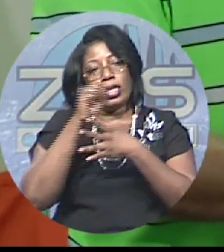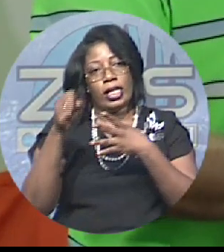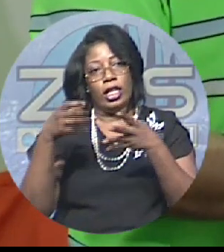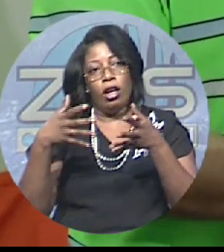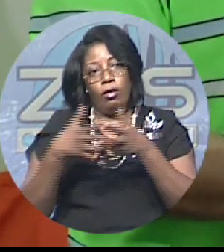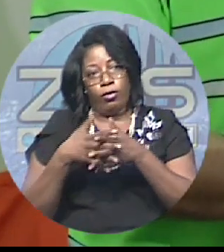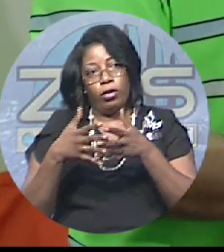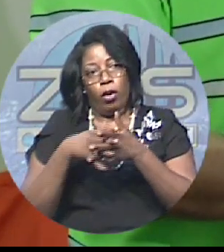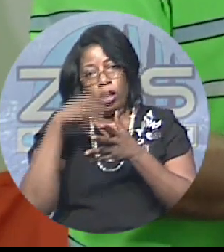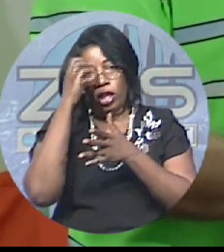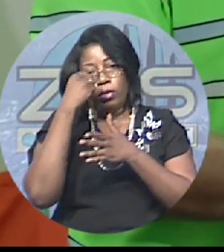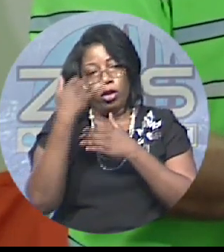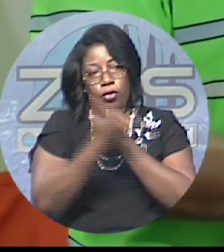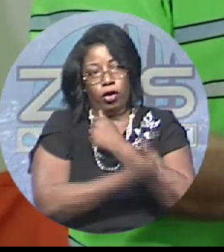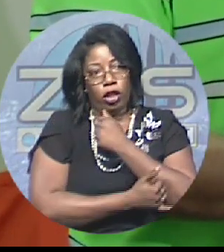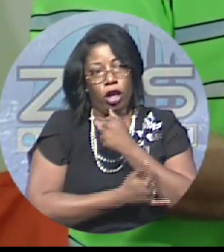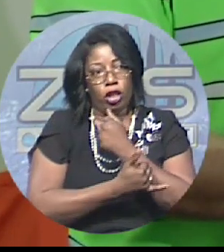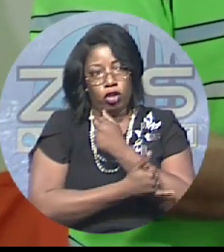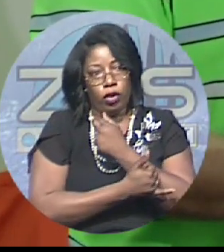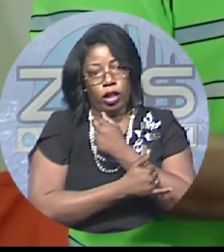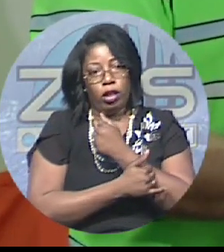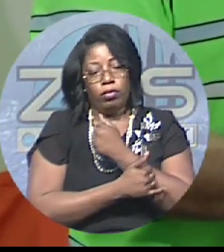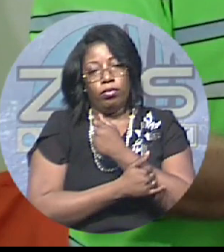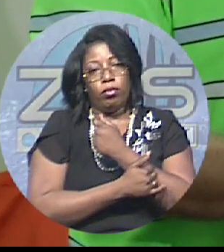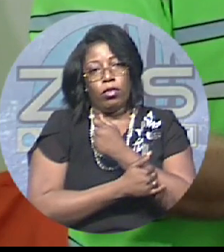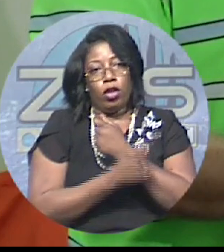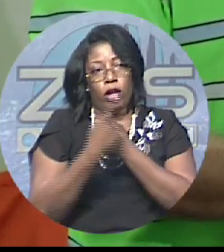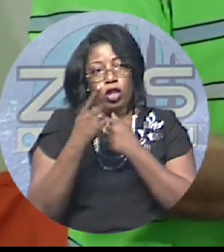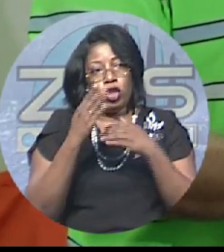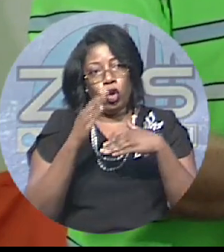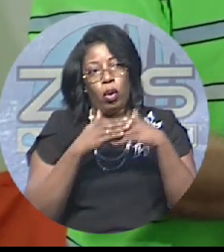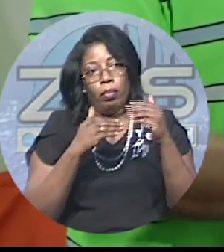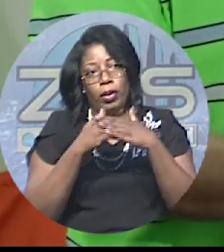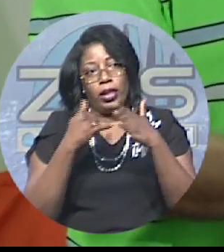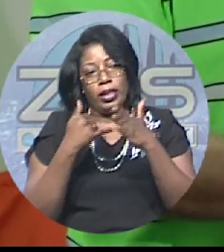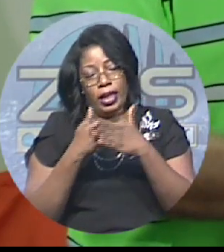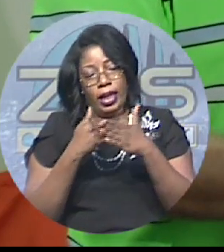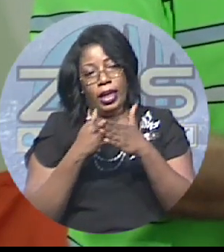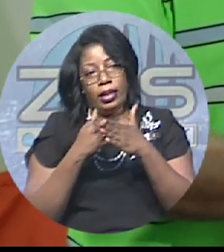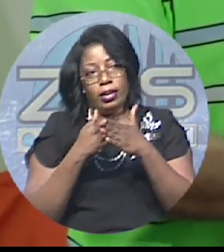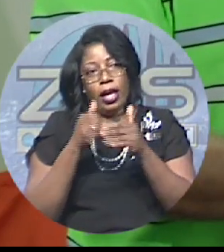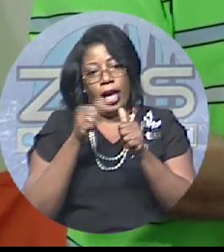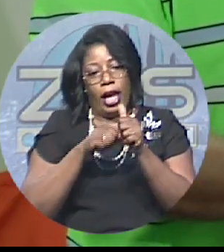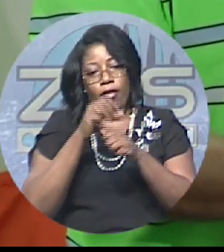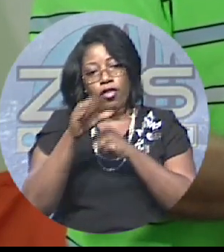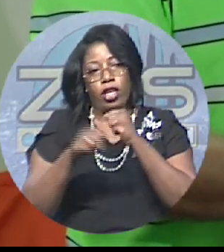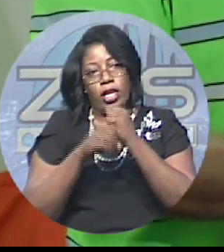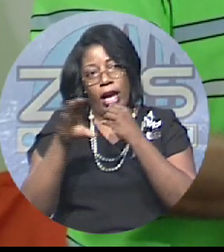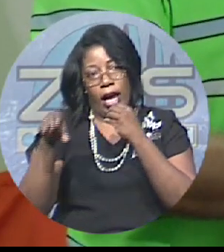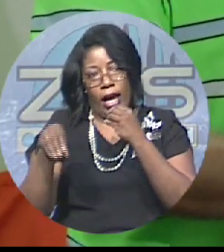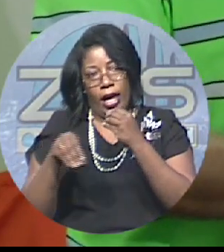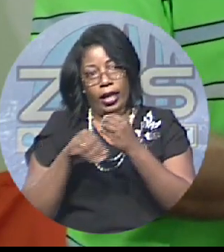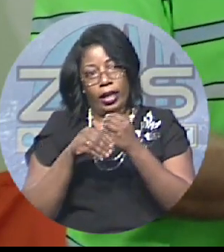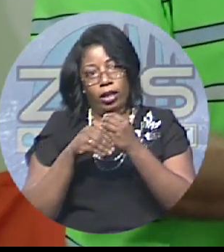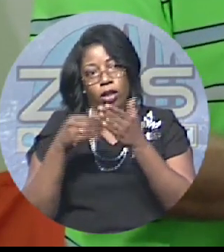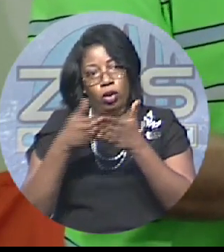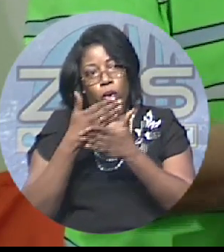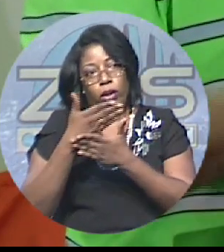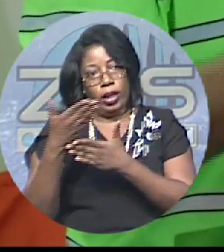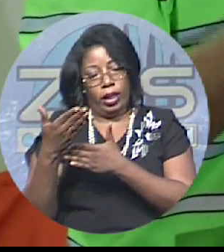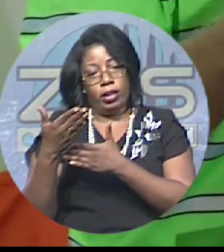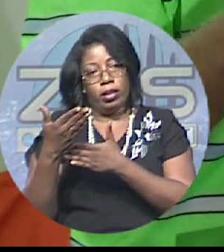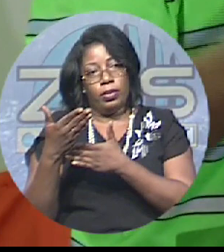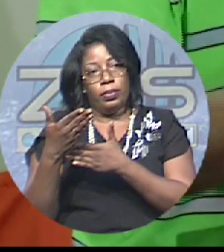country. We look forward to building it step by step, every year adding a great element, and